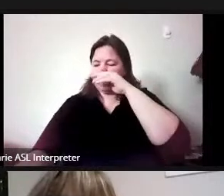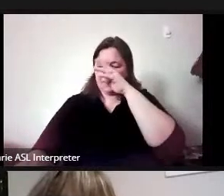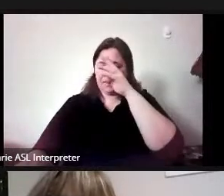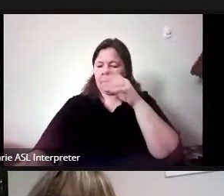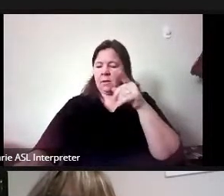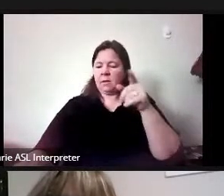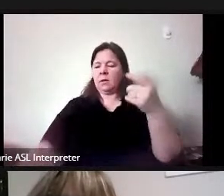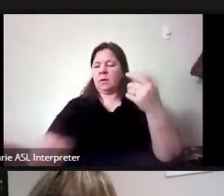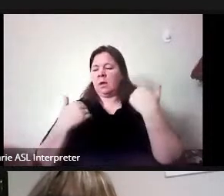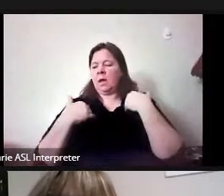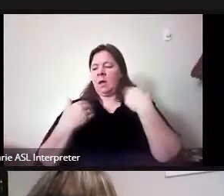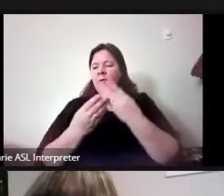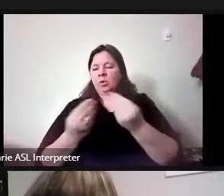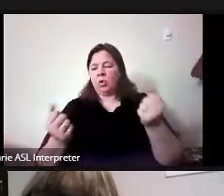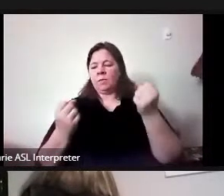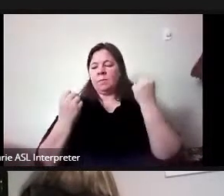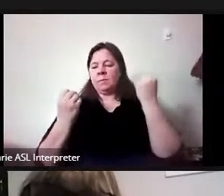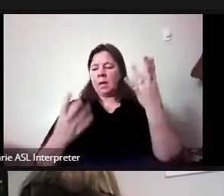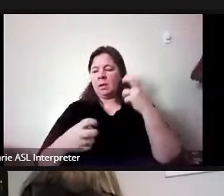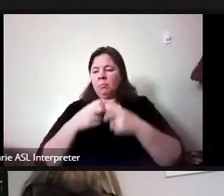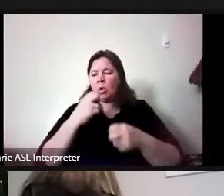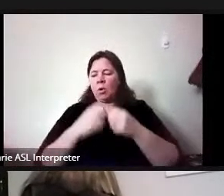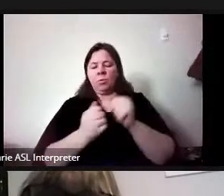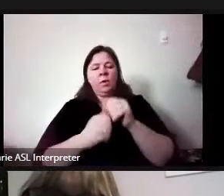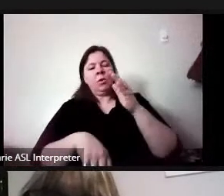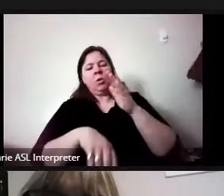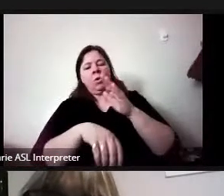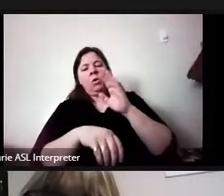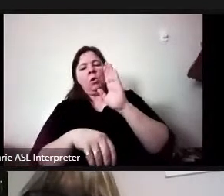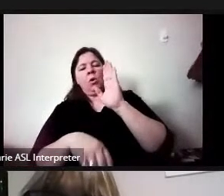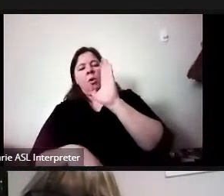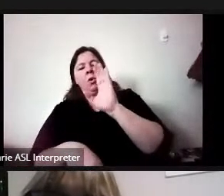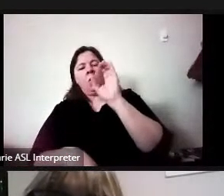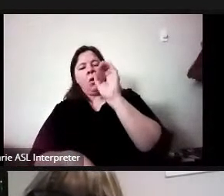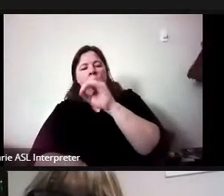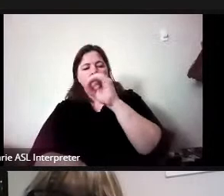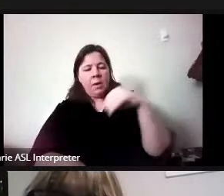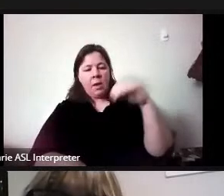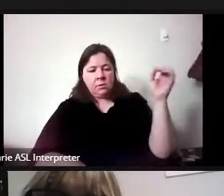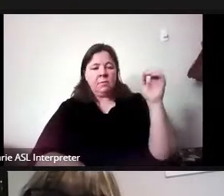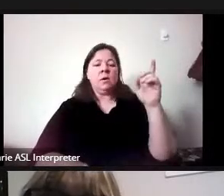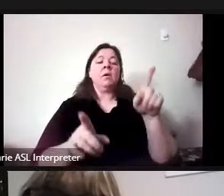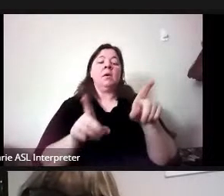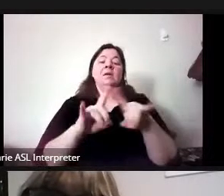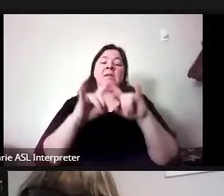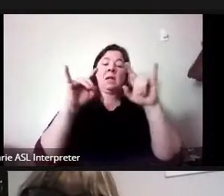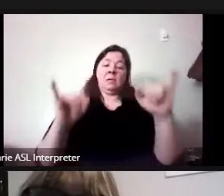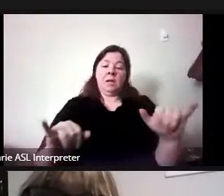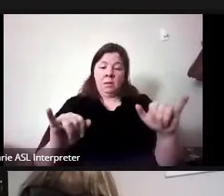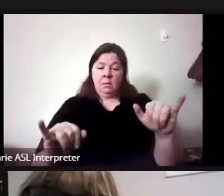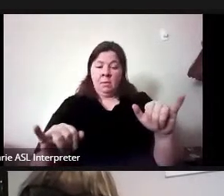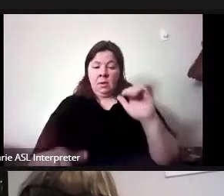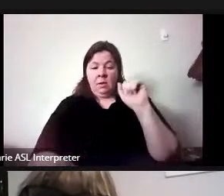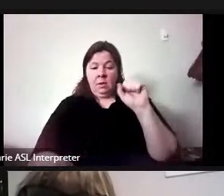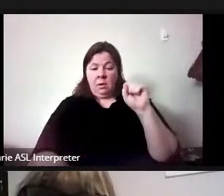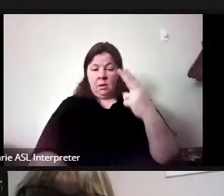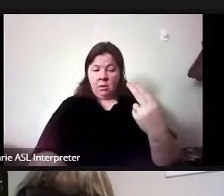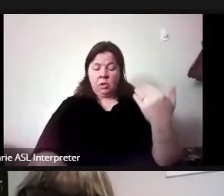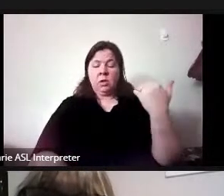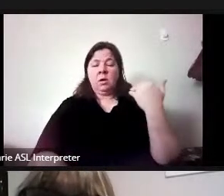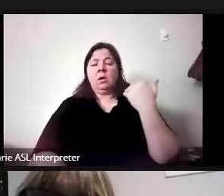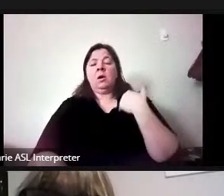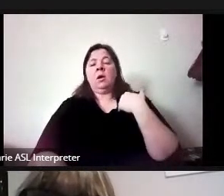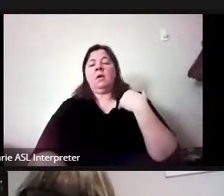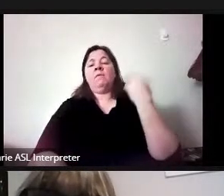we have solved so many things for Onpassive, and but at the same time, Ash